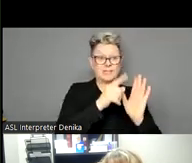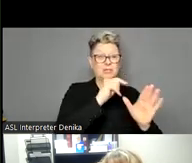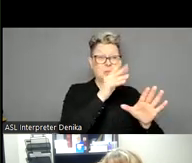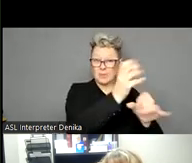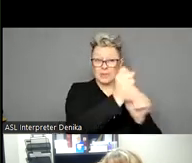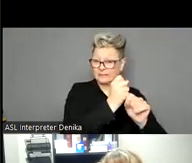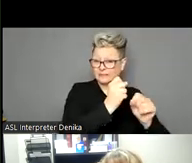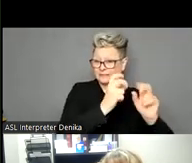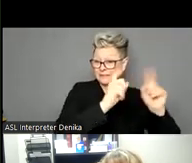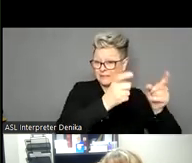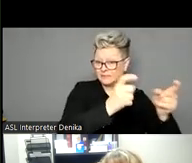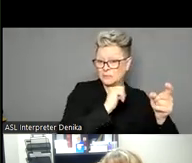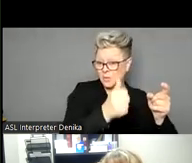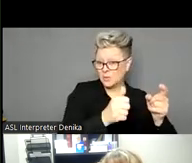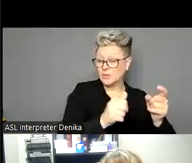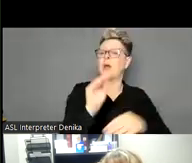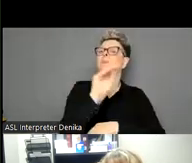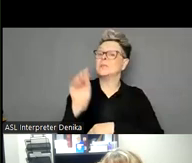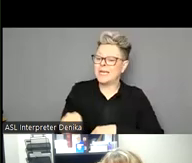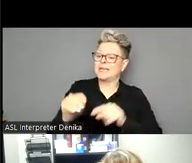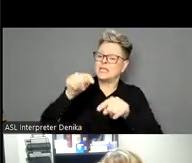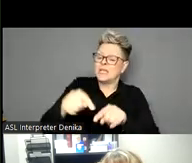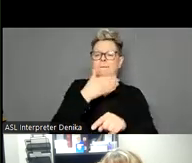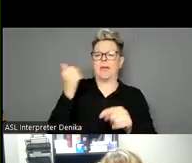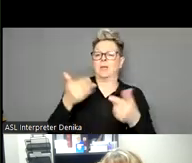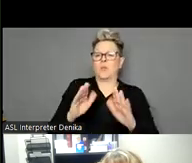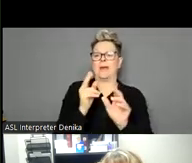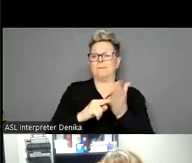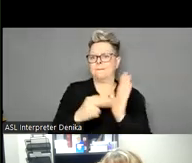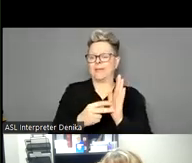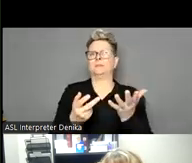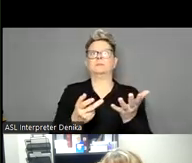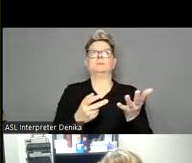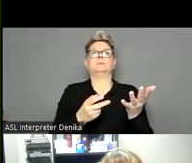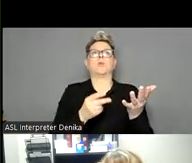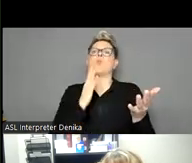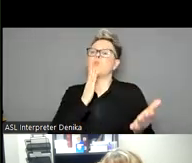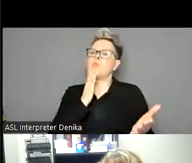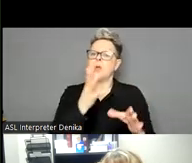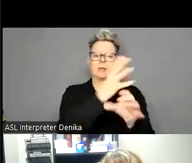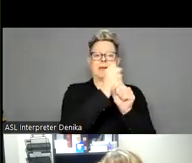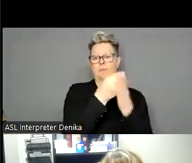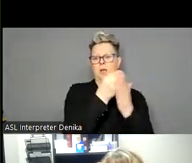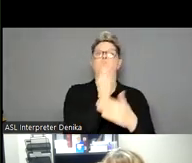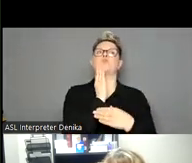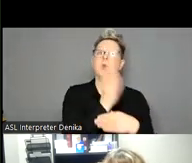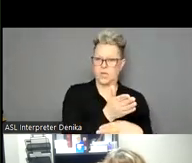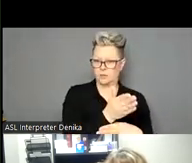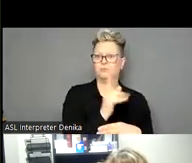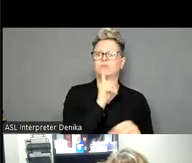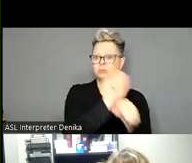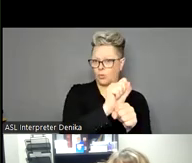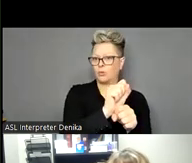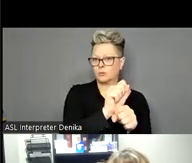a percentage basis is more likely to, actually be implemented. Would be one way of considering it.